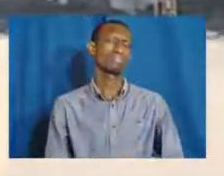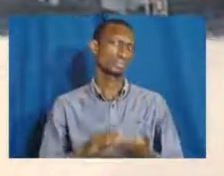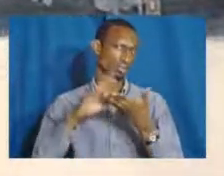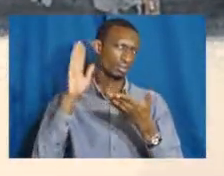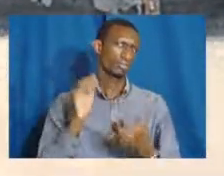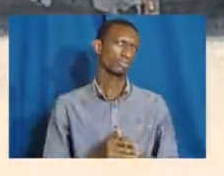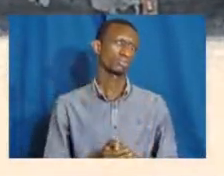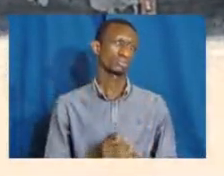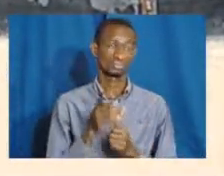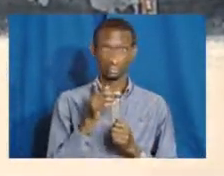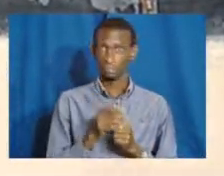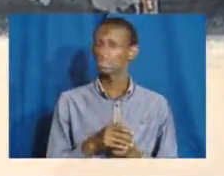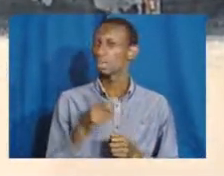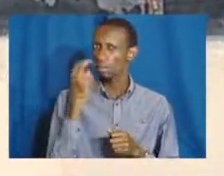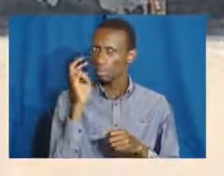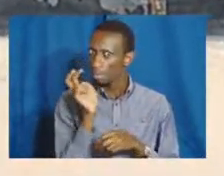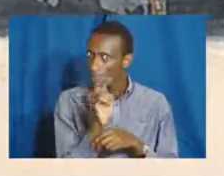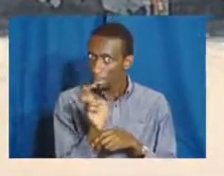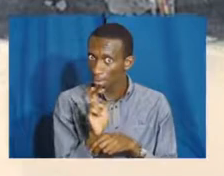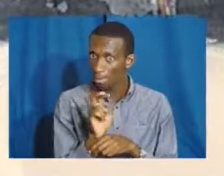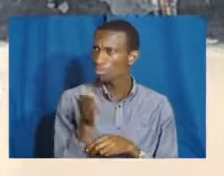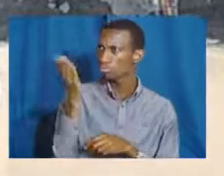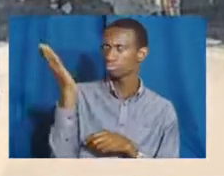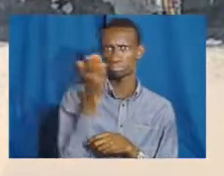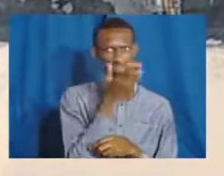But observe all these equations.